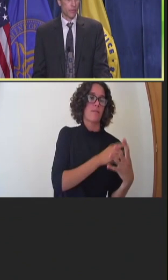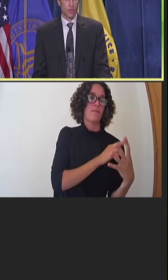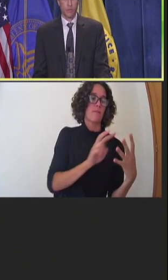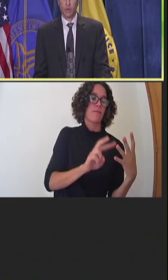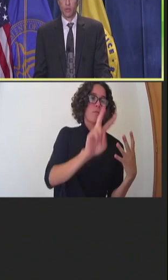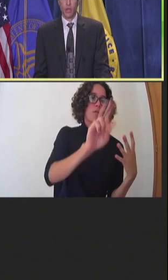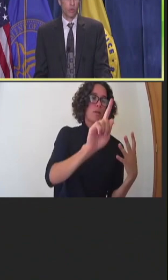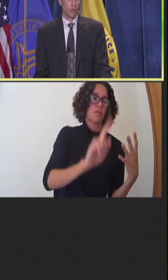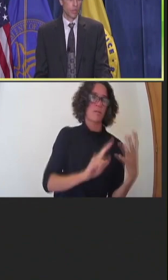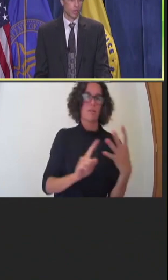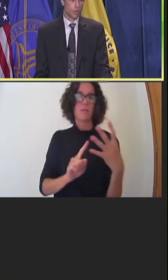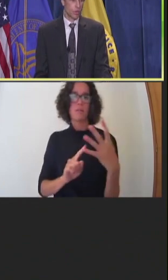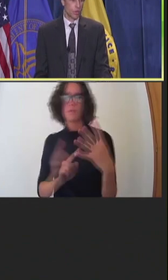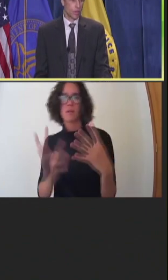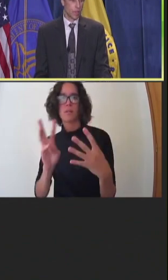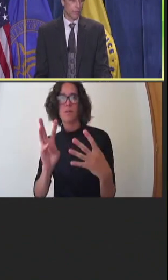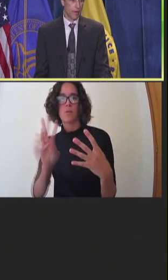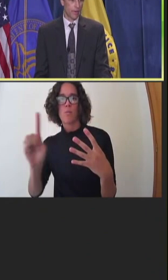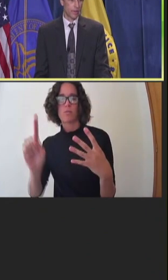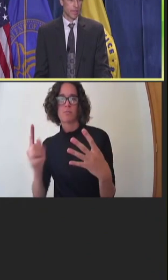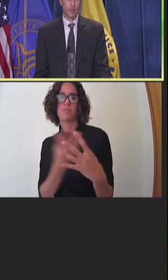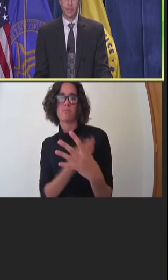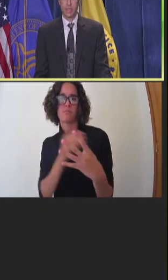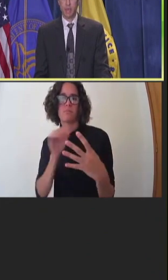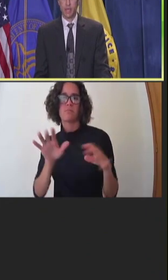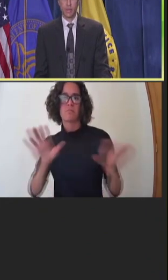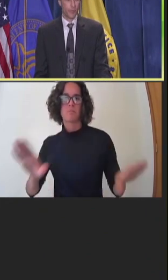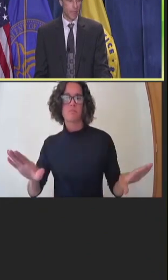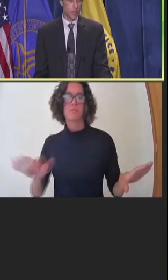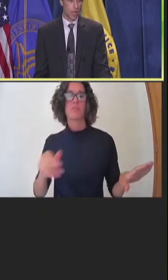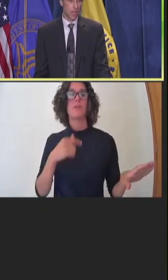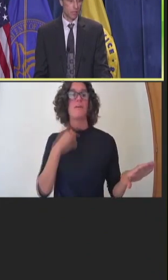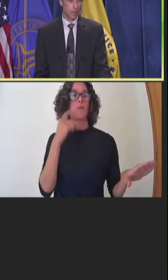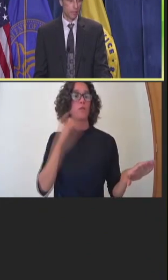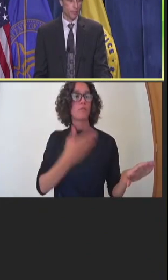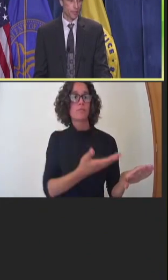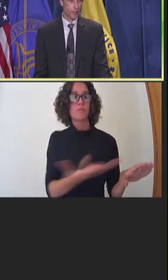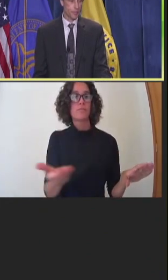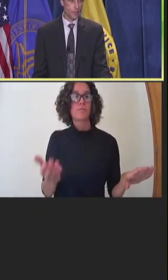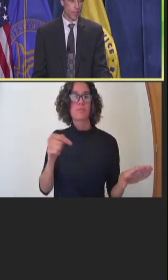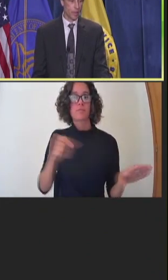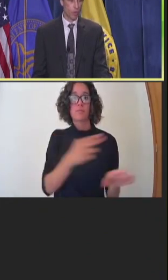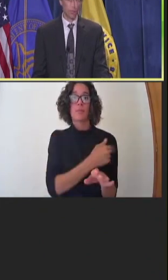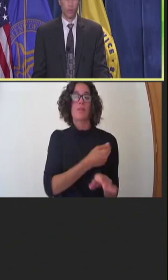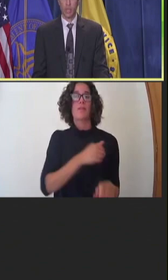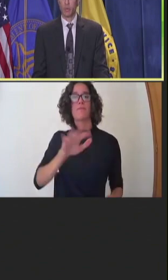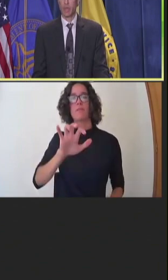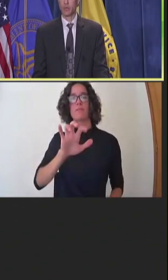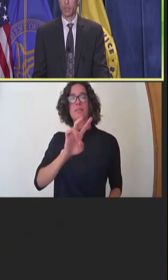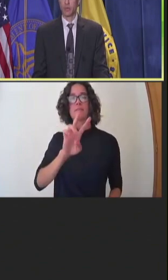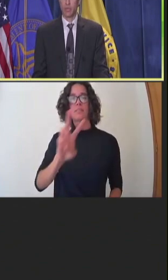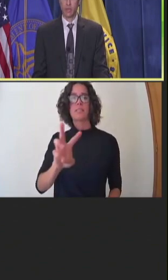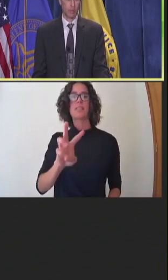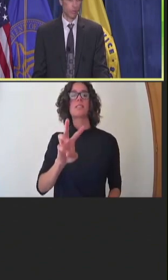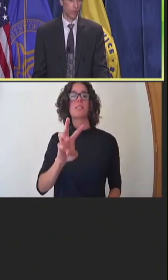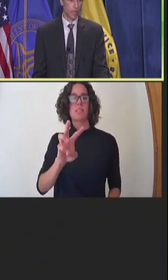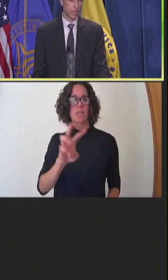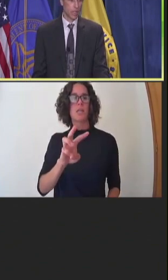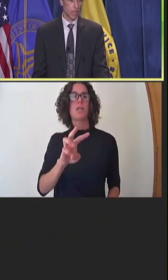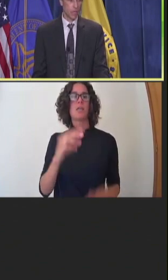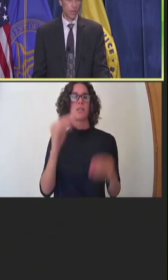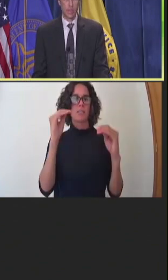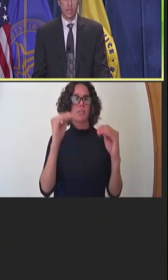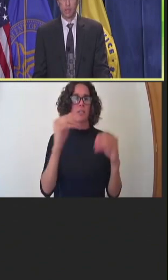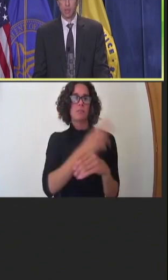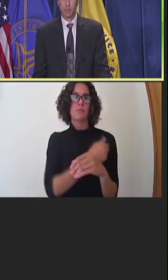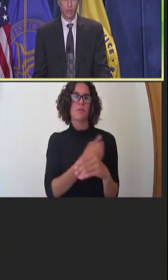For those of you who don't know, OHSU is a 576-bed teaching hospital. In Portland, Oregon, we have 22,000 employees.